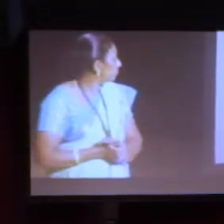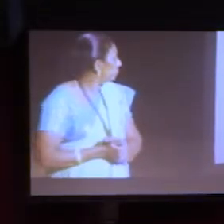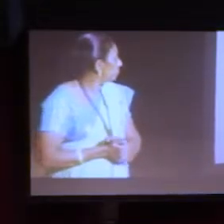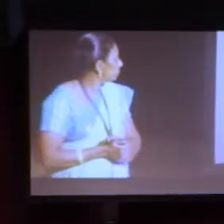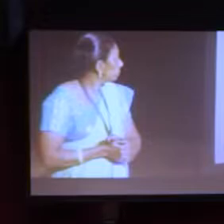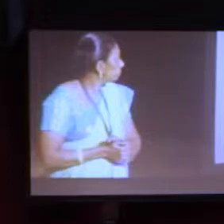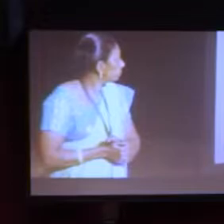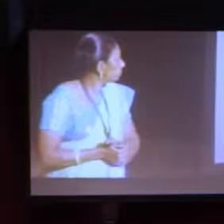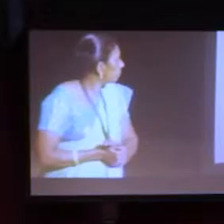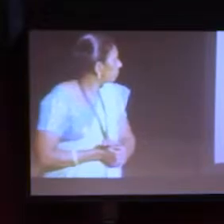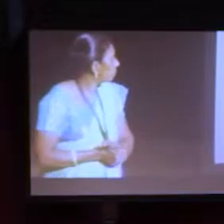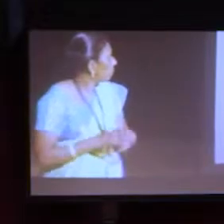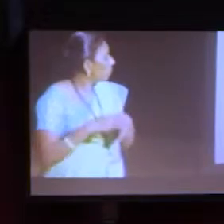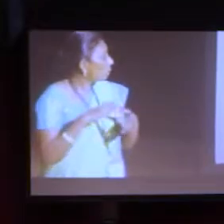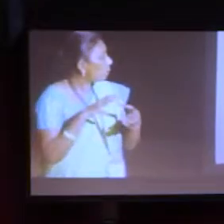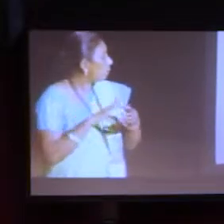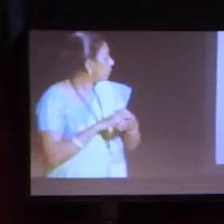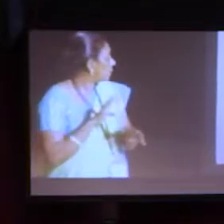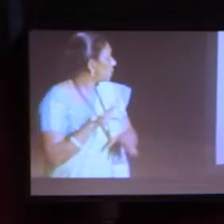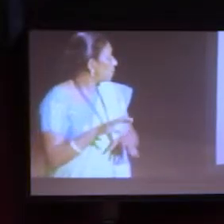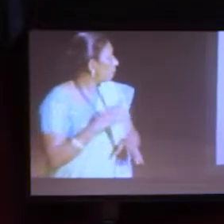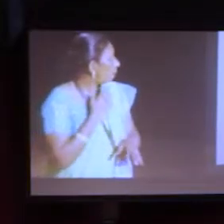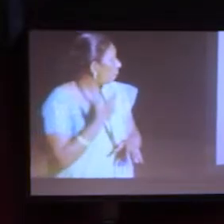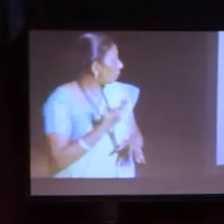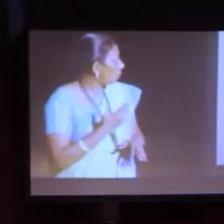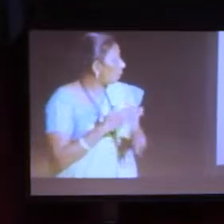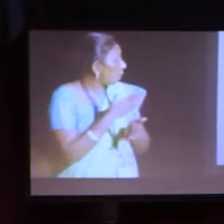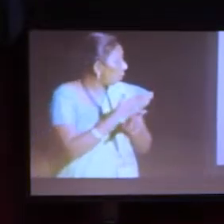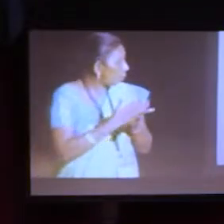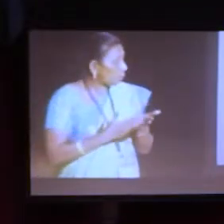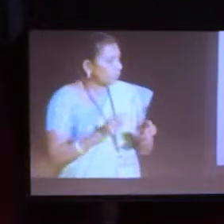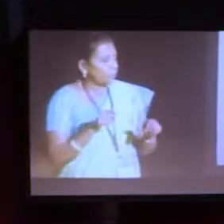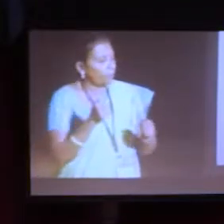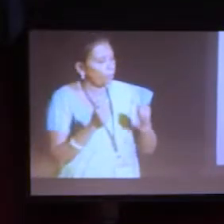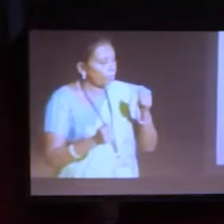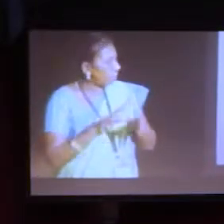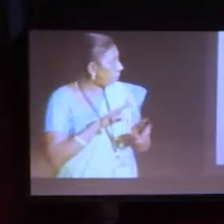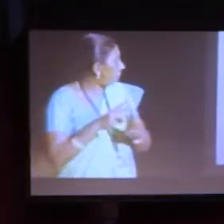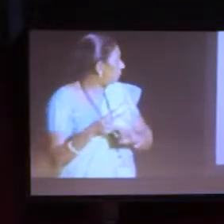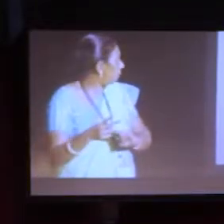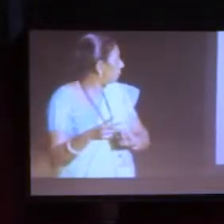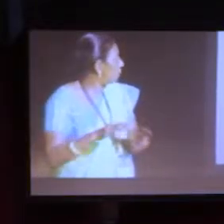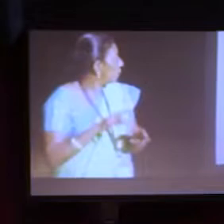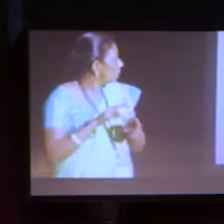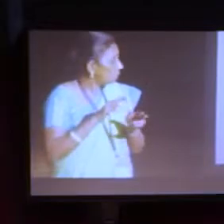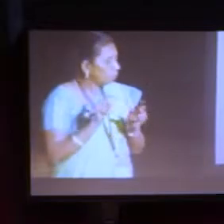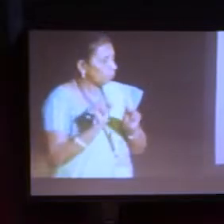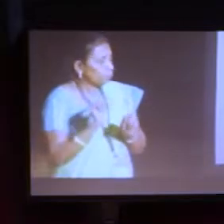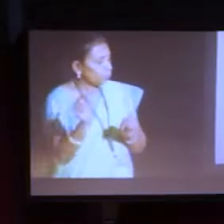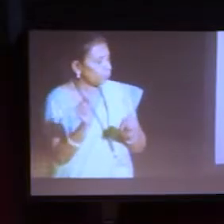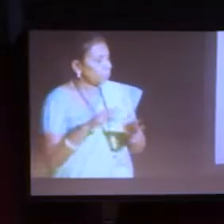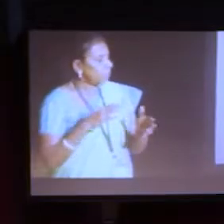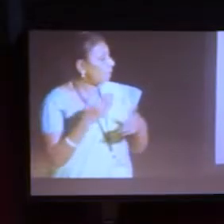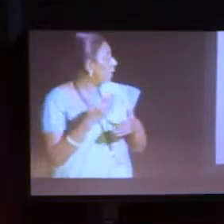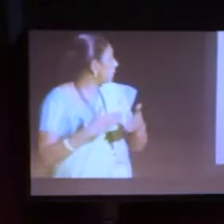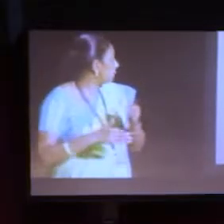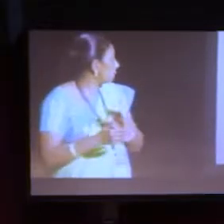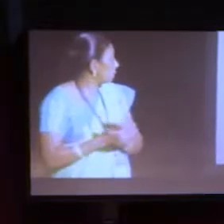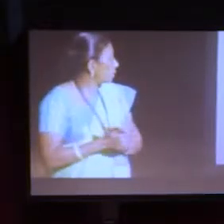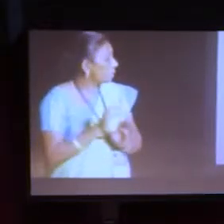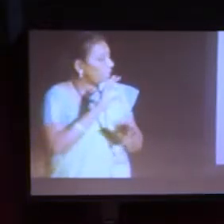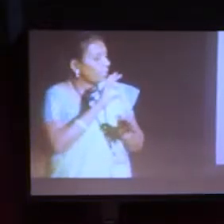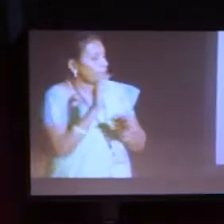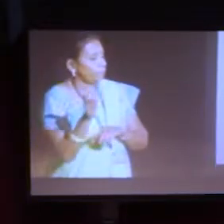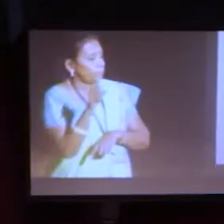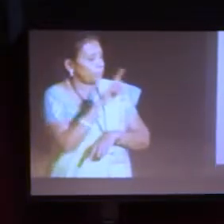going to move forward. And for anyone that has contributed, has been a part of, or driven or used an accessibility feature